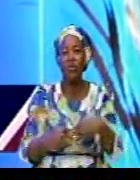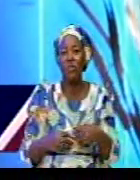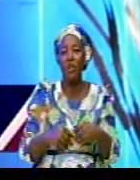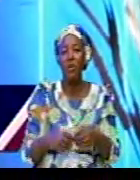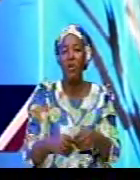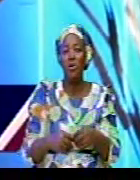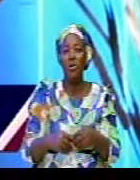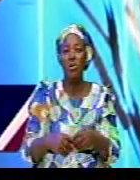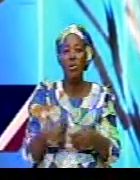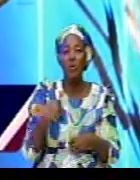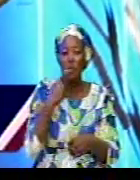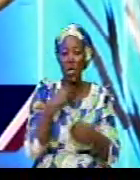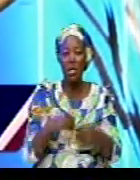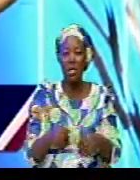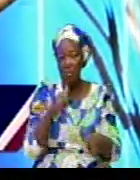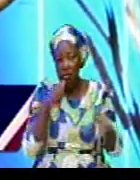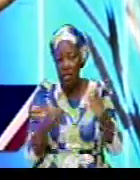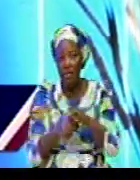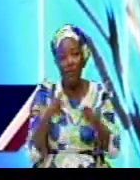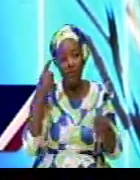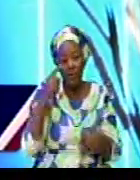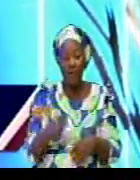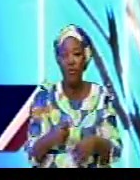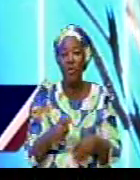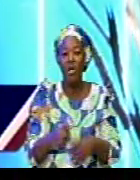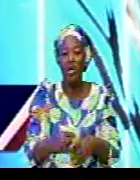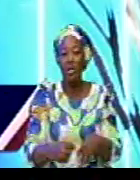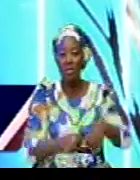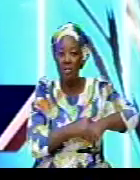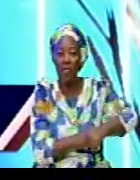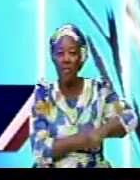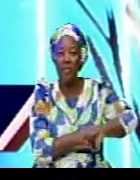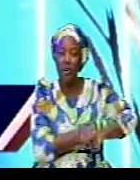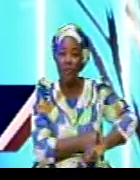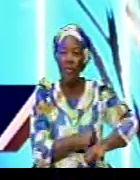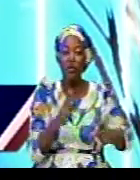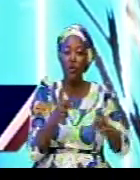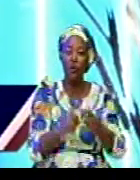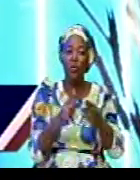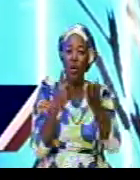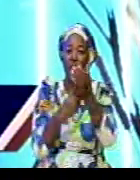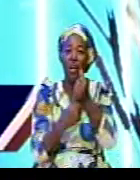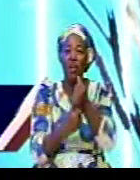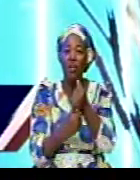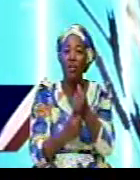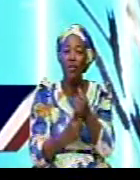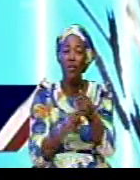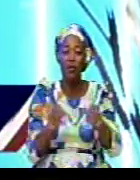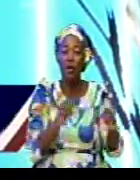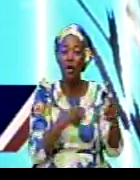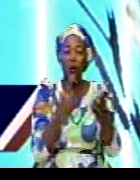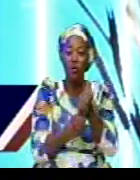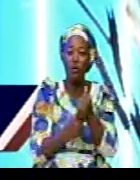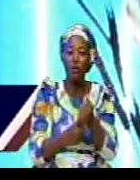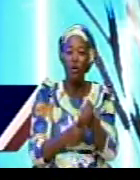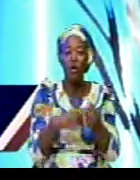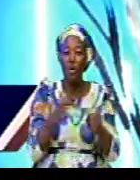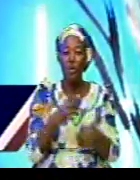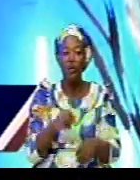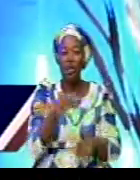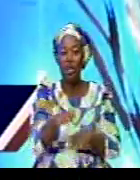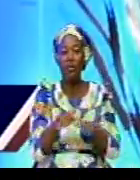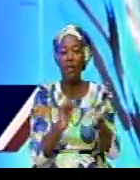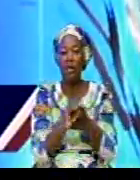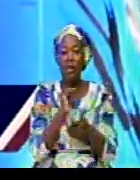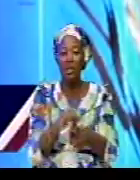We have a strong consolation. We have fled for refuge to lay hold on the